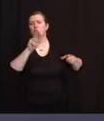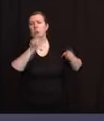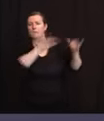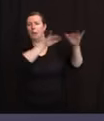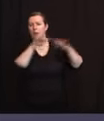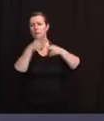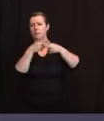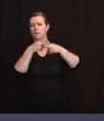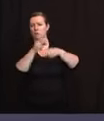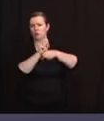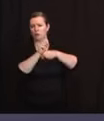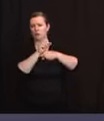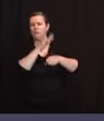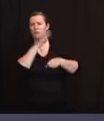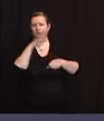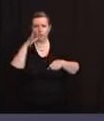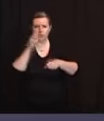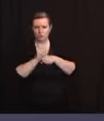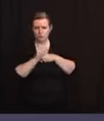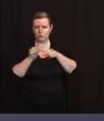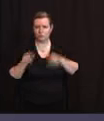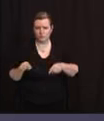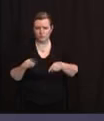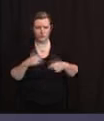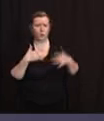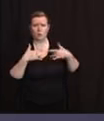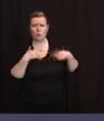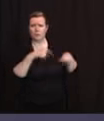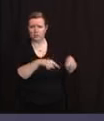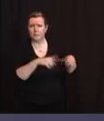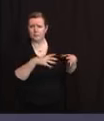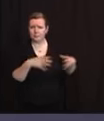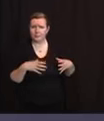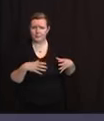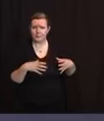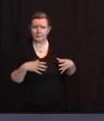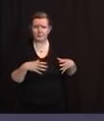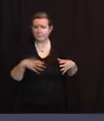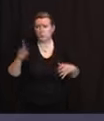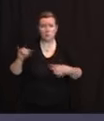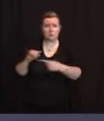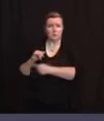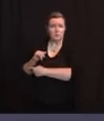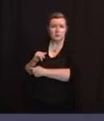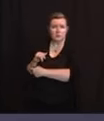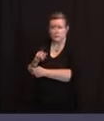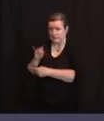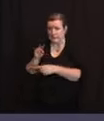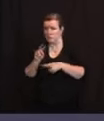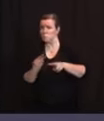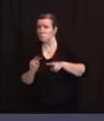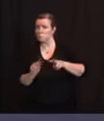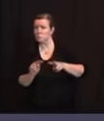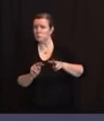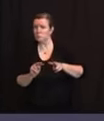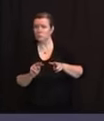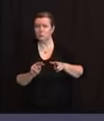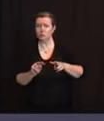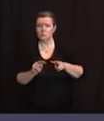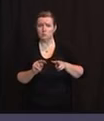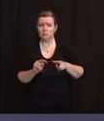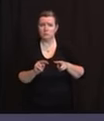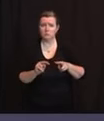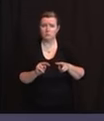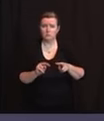and there are a whole series of steps that Judy, through the Department of Health, have taken, and we've seen this. This is not just abstract. I use the